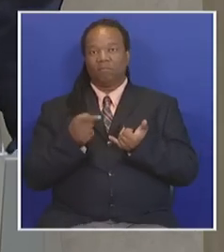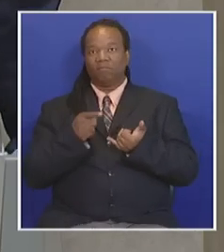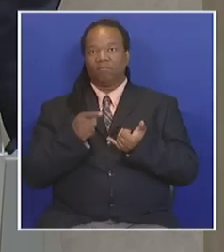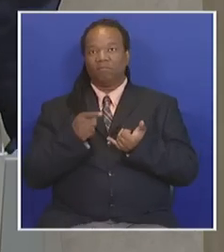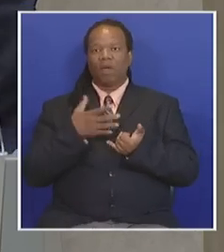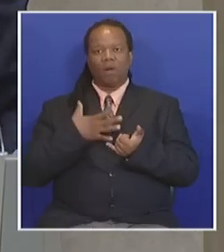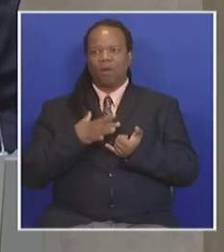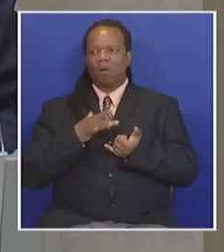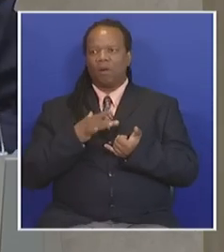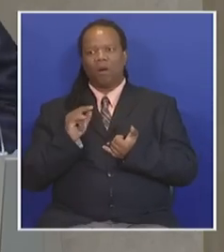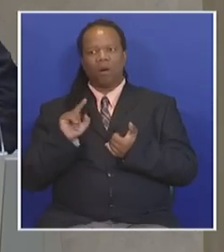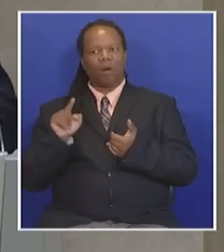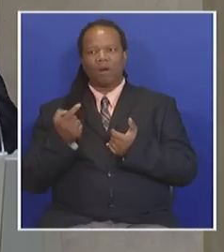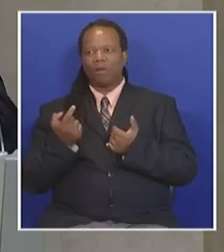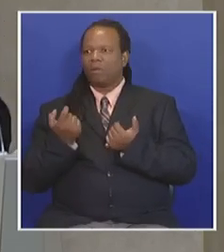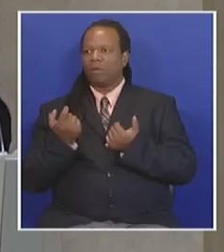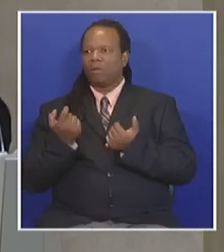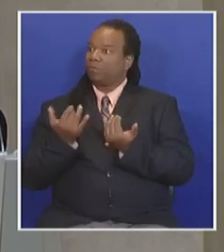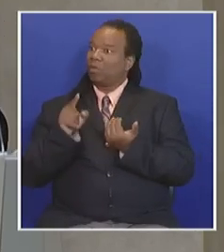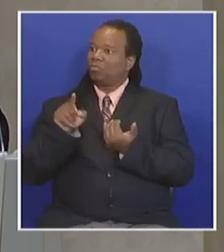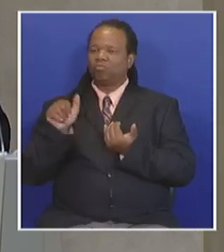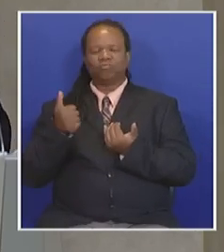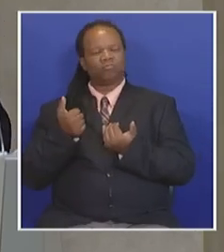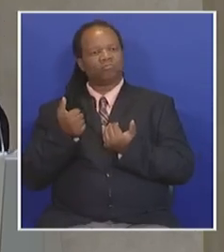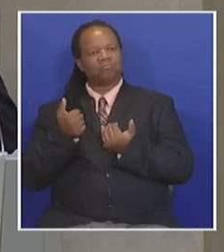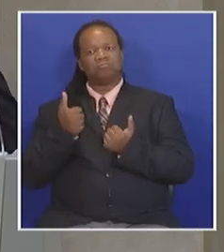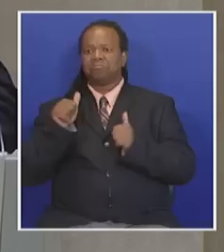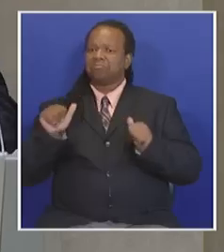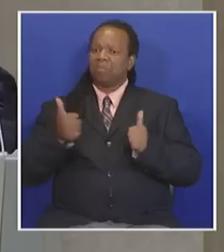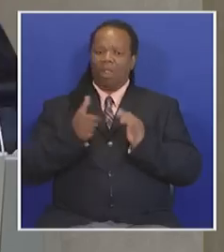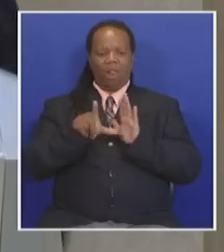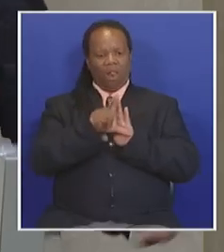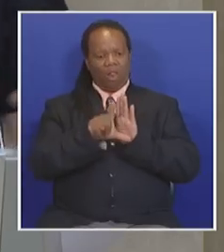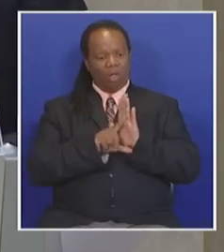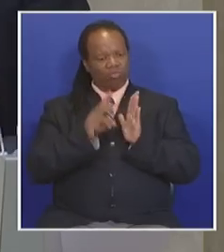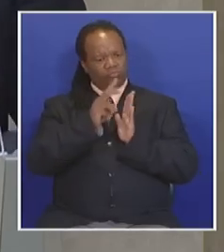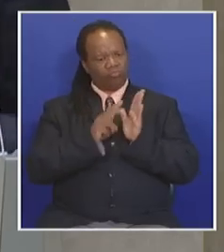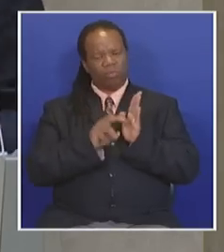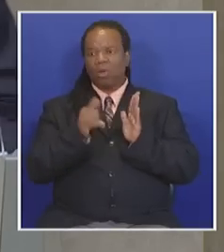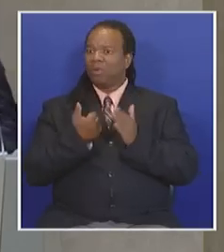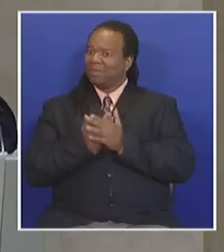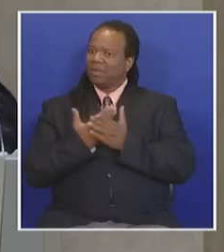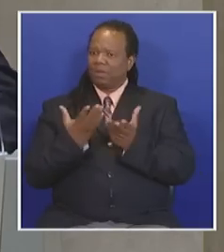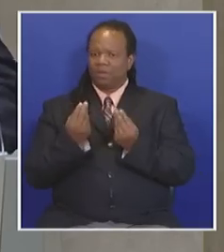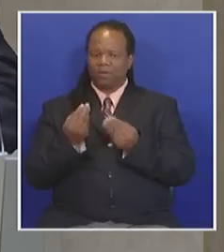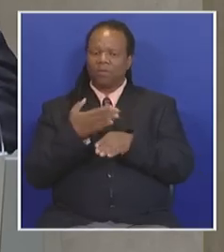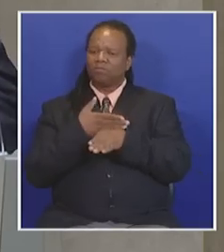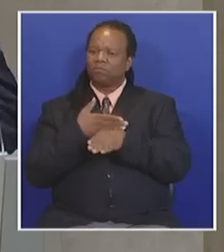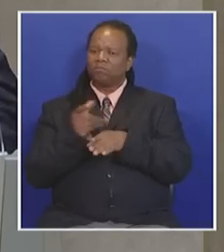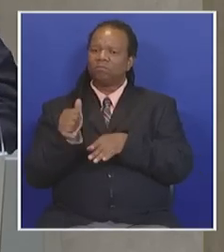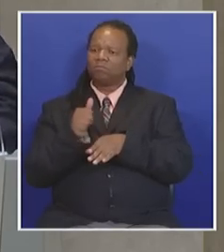even the best drafted laws to eradicate decades, if not